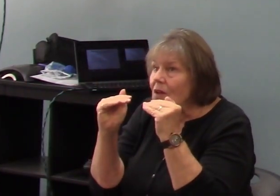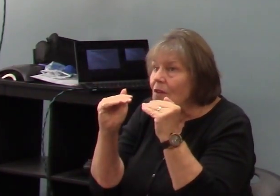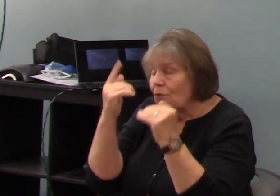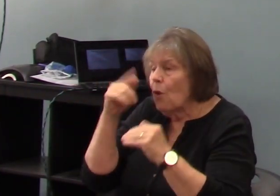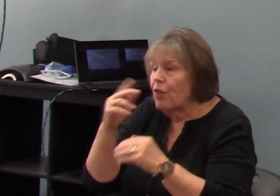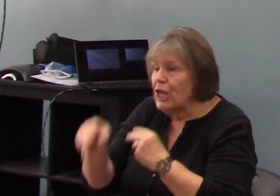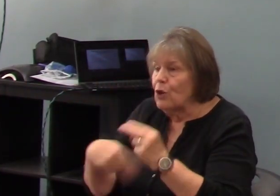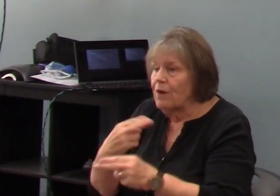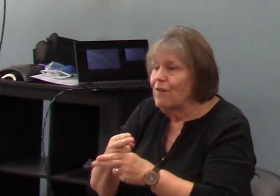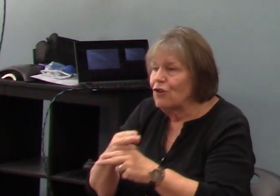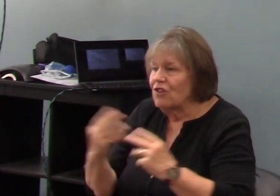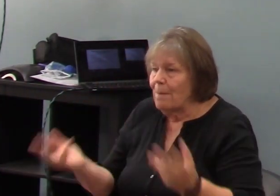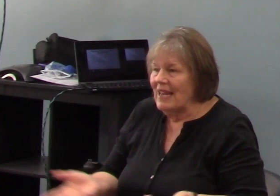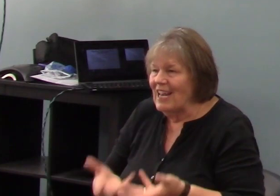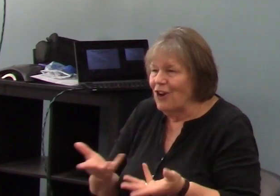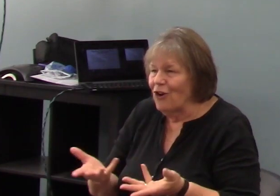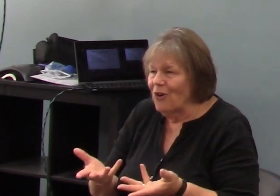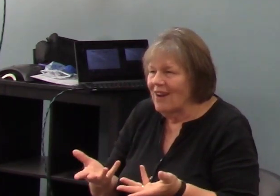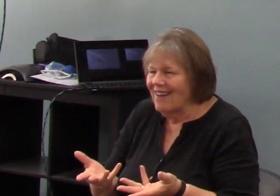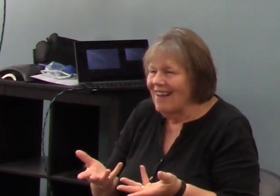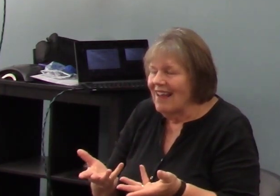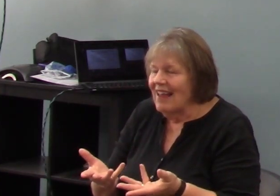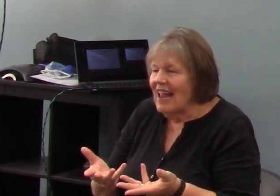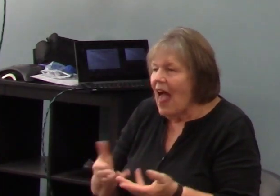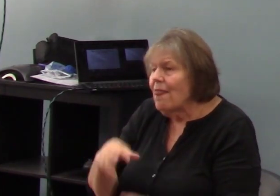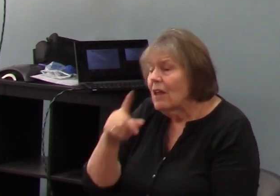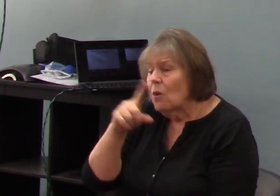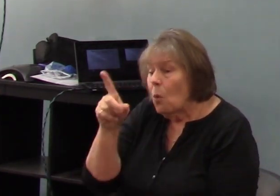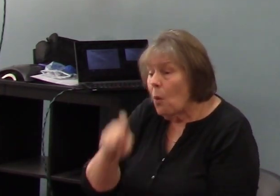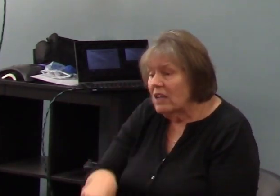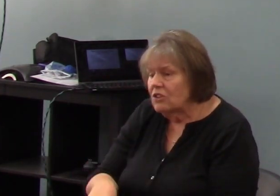So that's essentially what we're talking about. And the question is why?